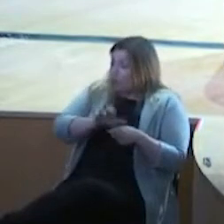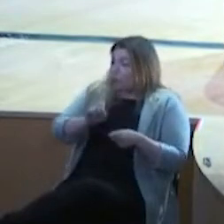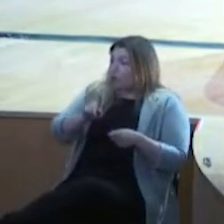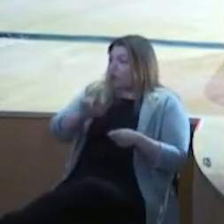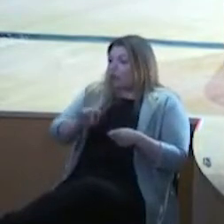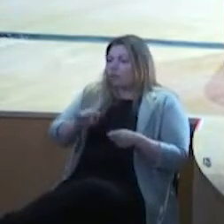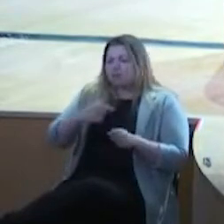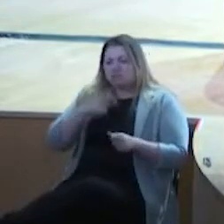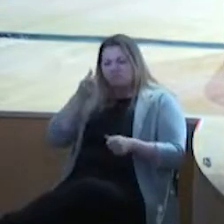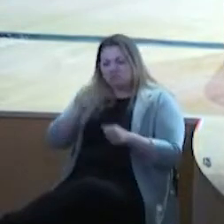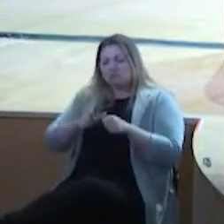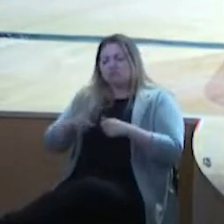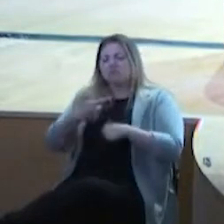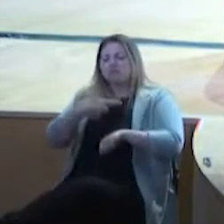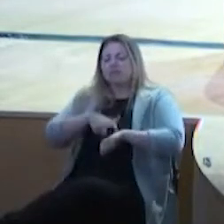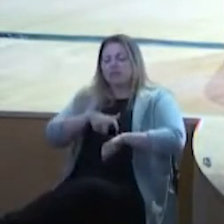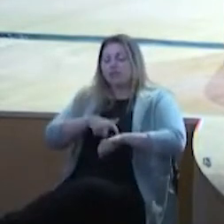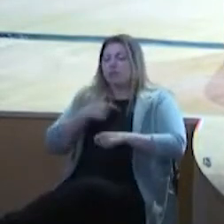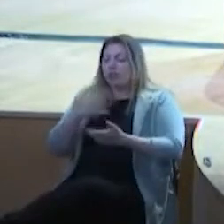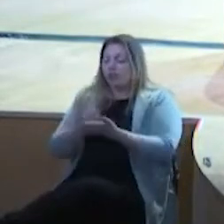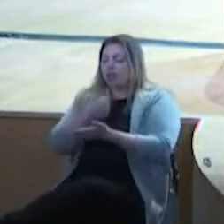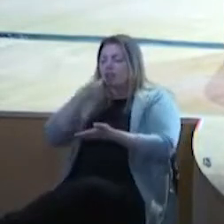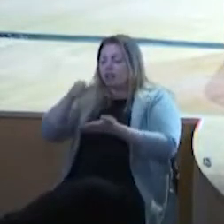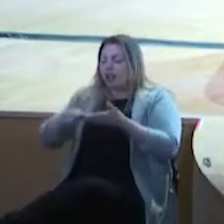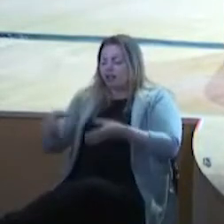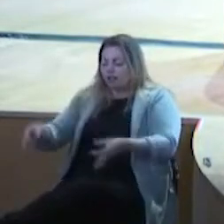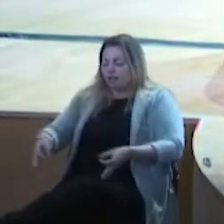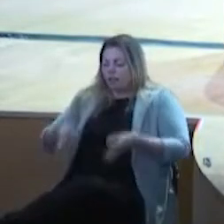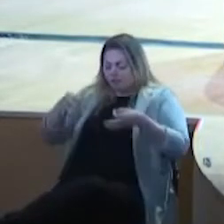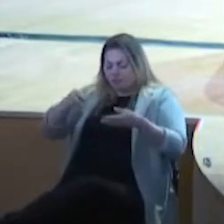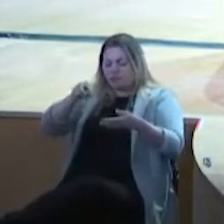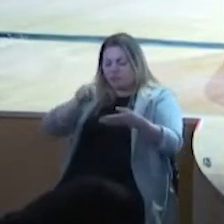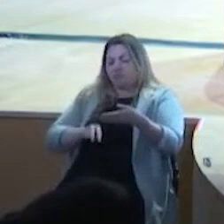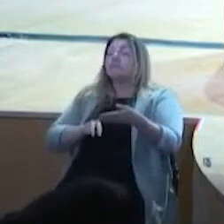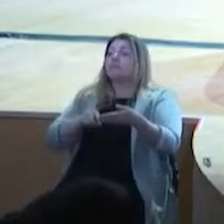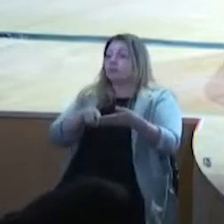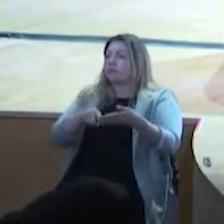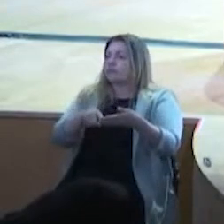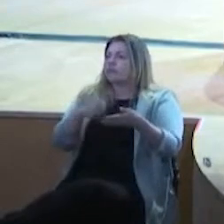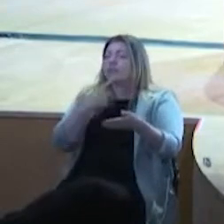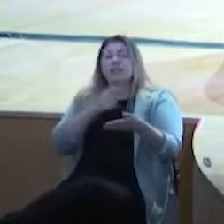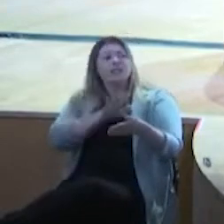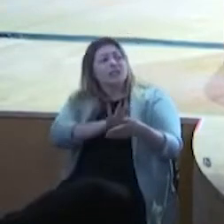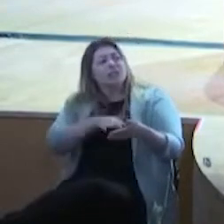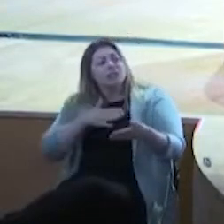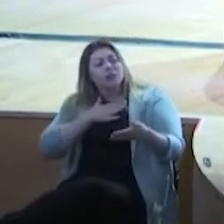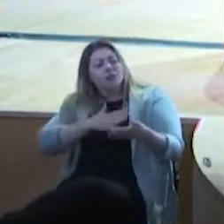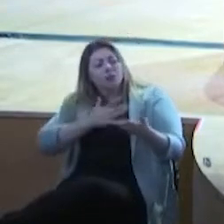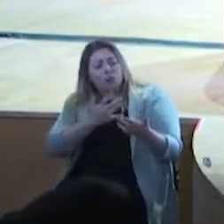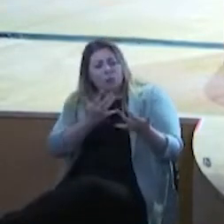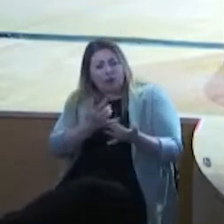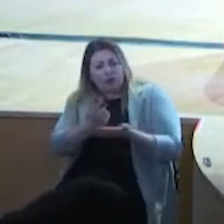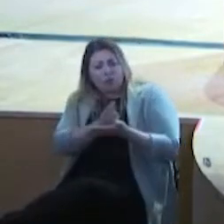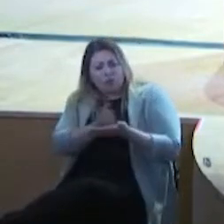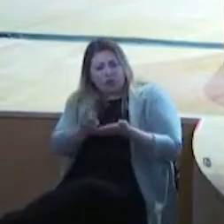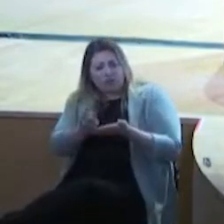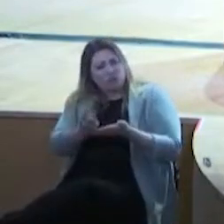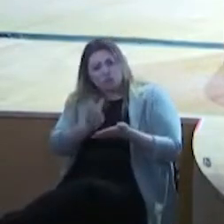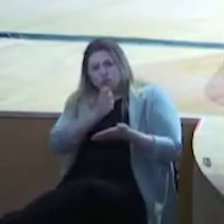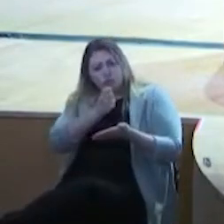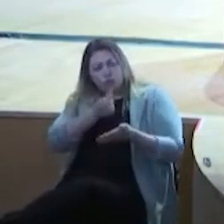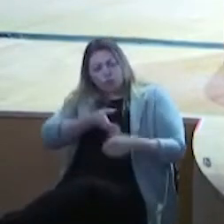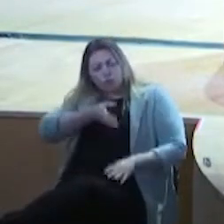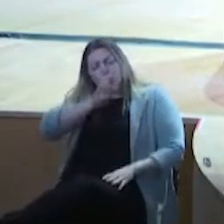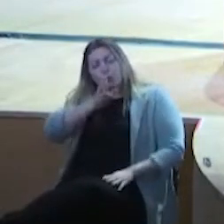I got in the mail. That letter said, please wait a week before